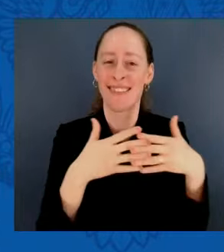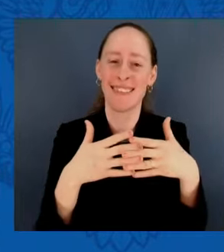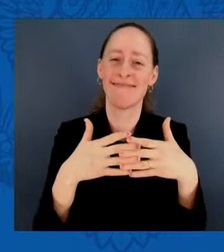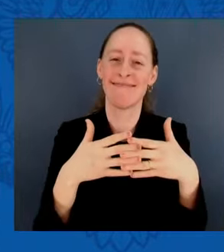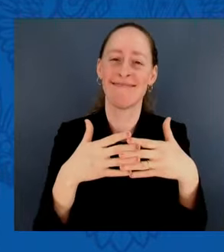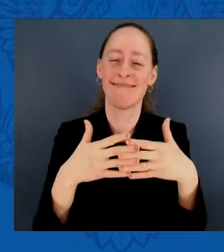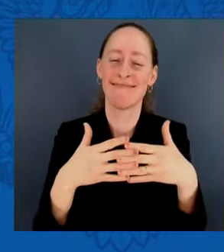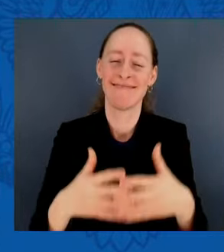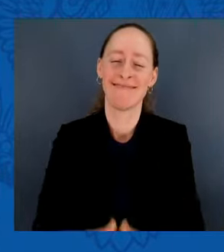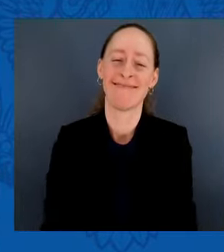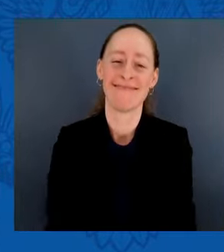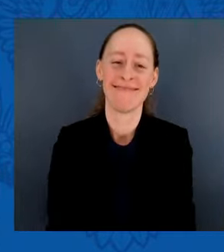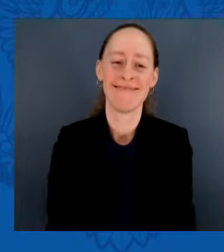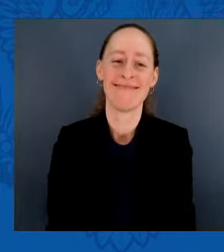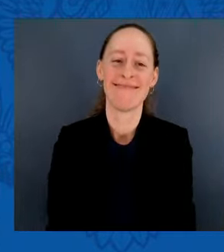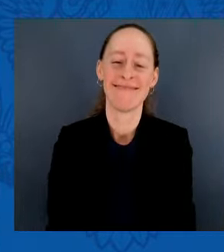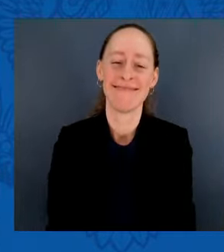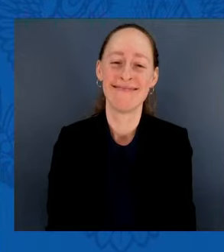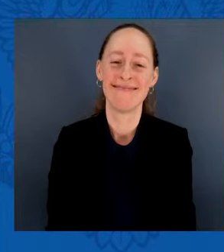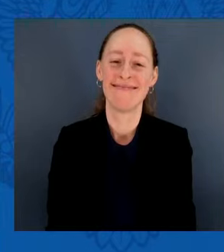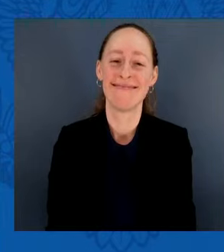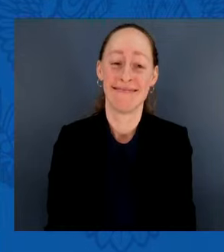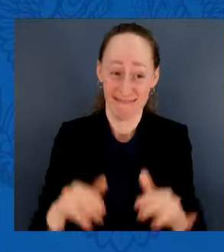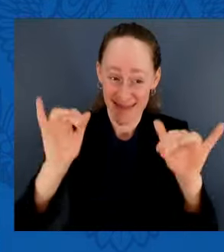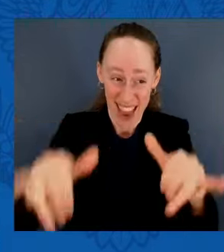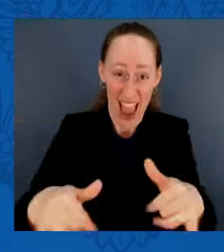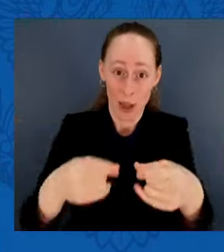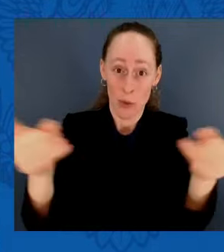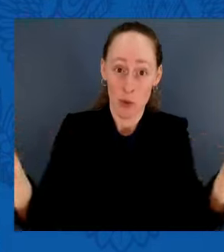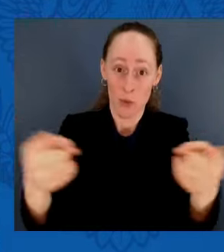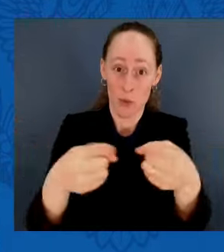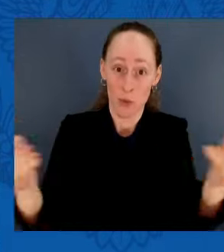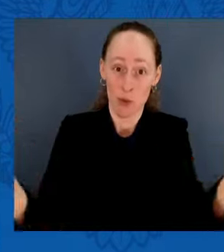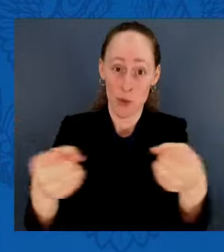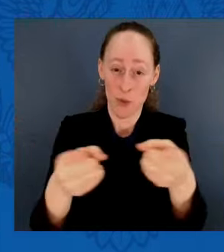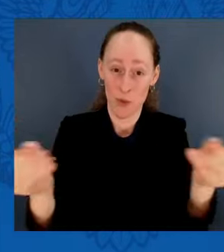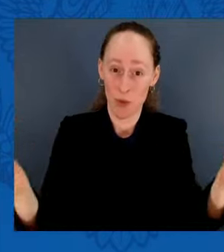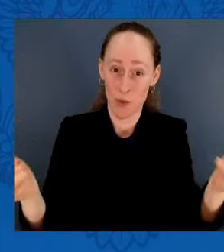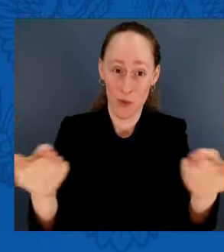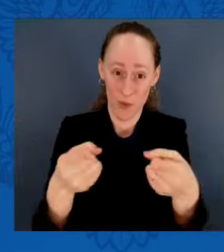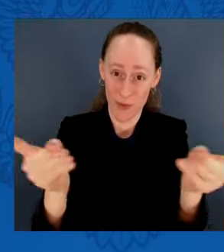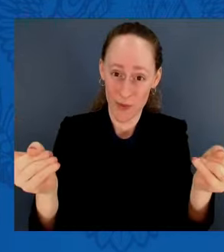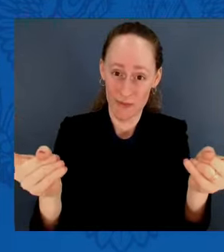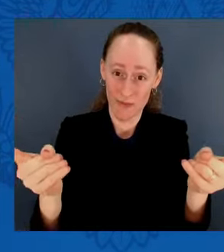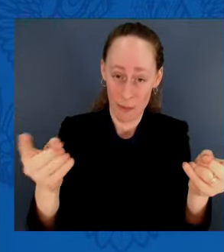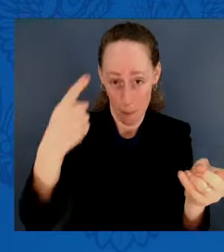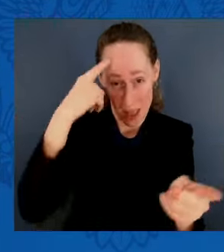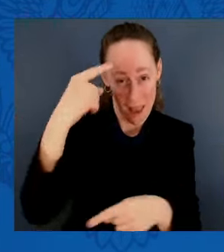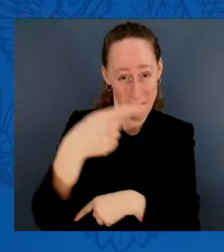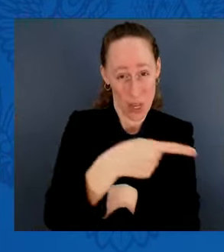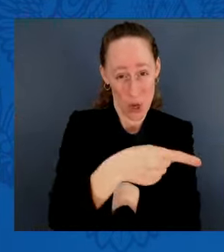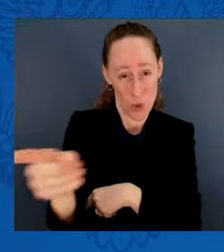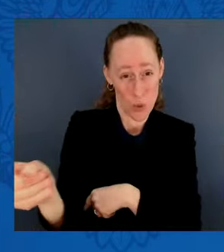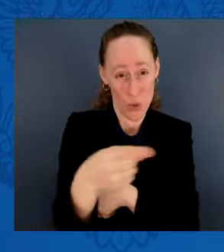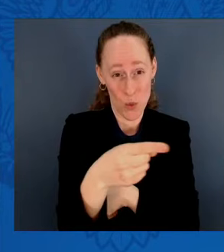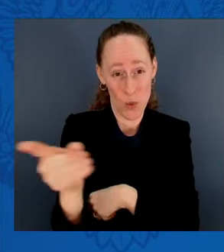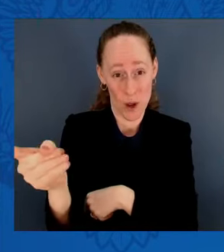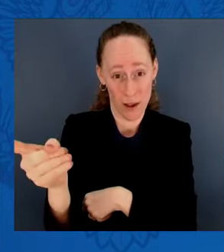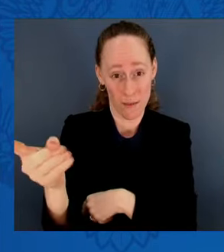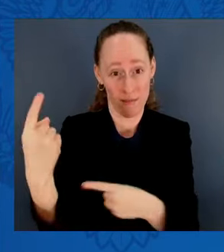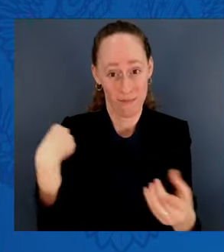That's you, the American people. It's because of you America's coming back. It's because of you our future is brighter. It's because of